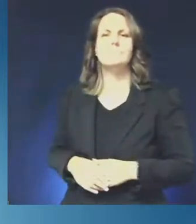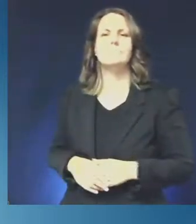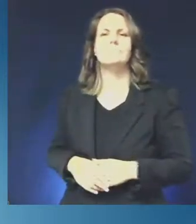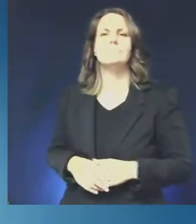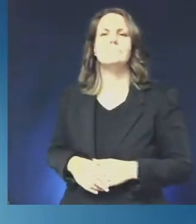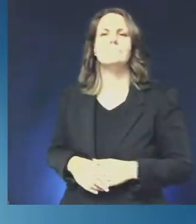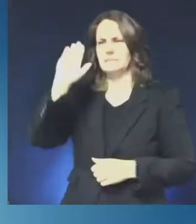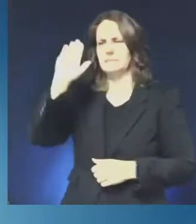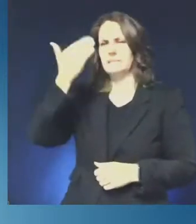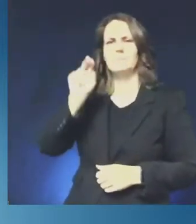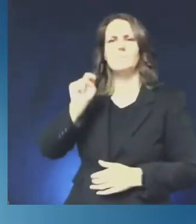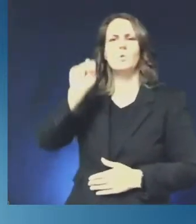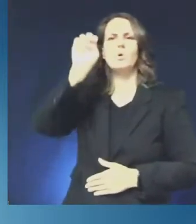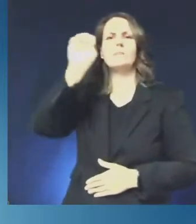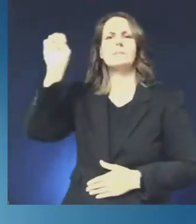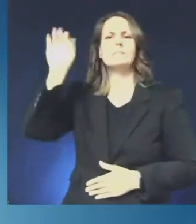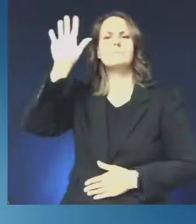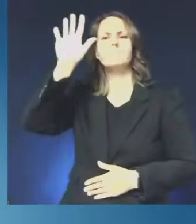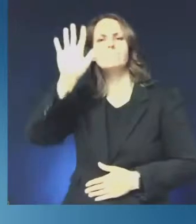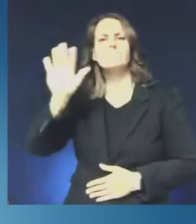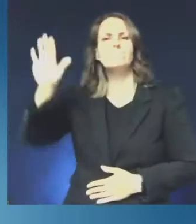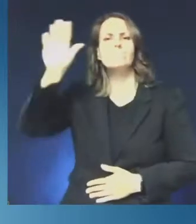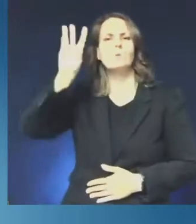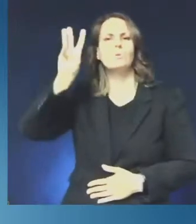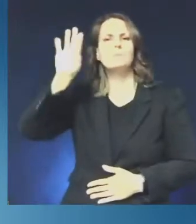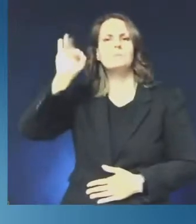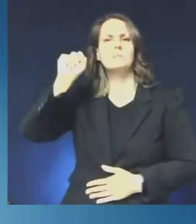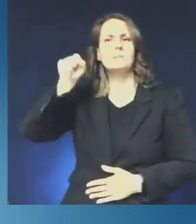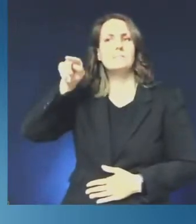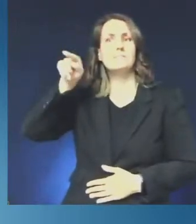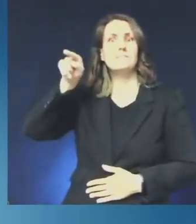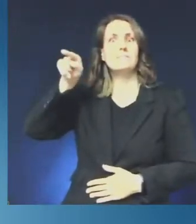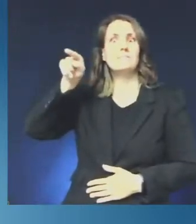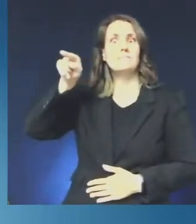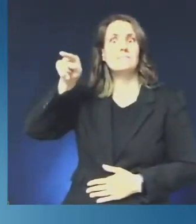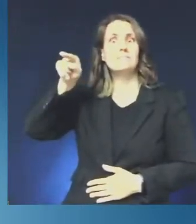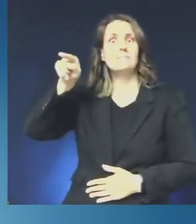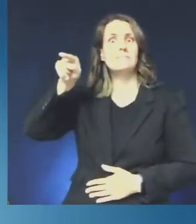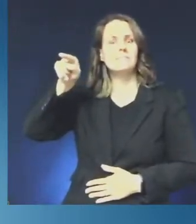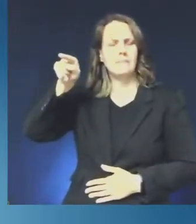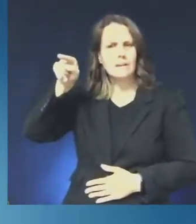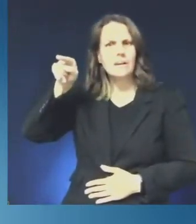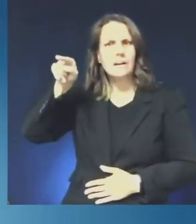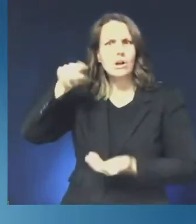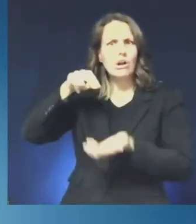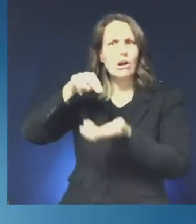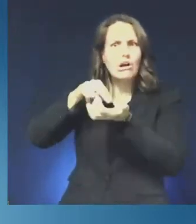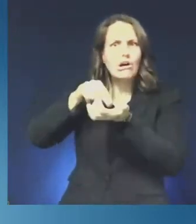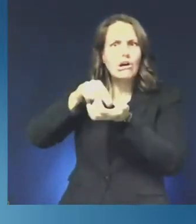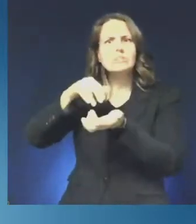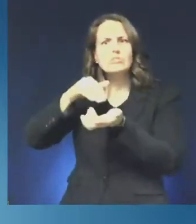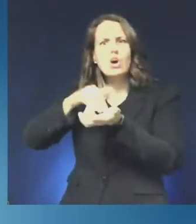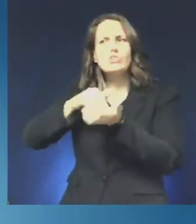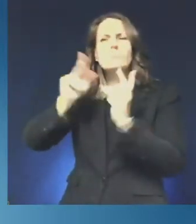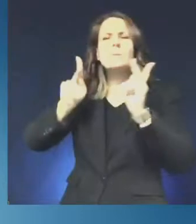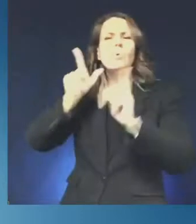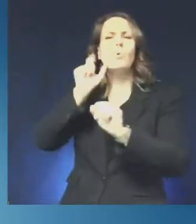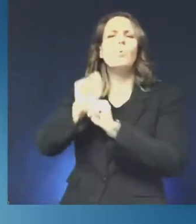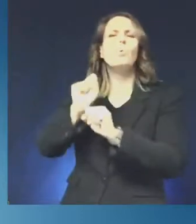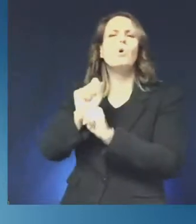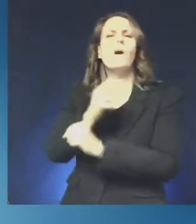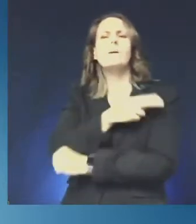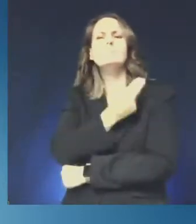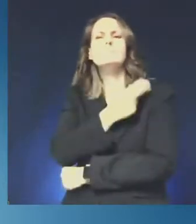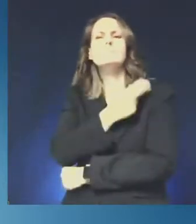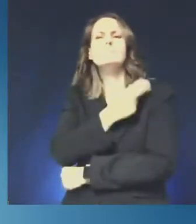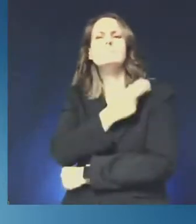several healthcare workers protesting these vaccine mandates that are being put in place by healthcare systems. Just wondering, Governor